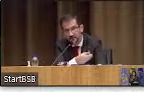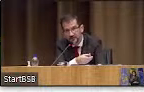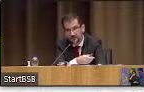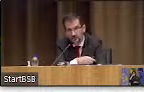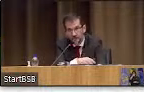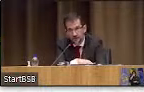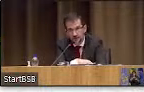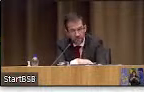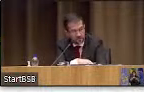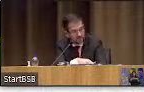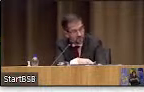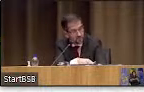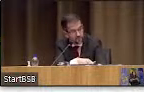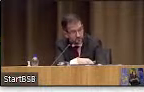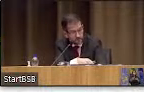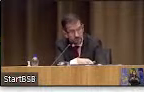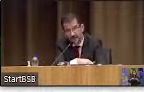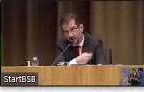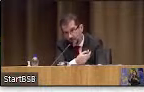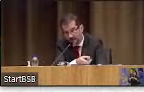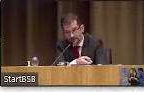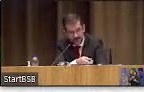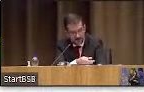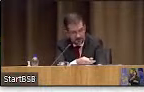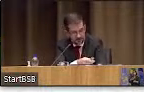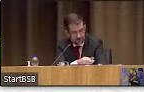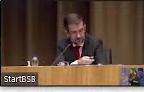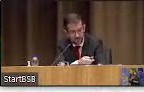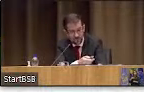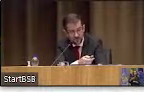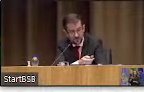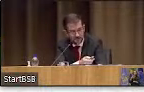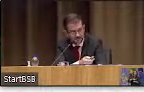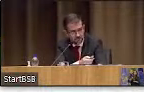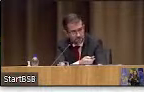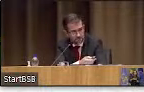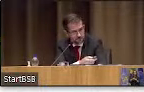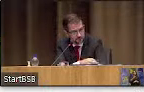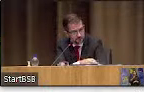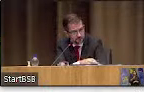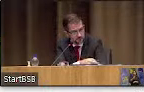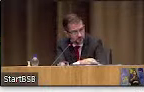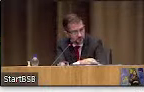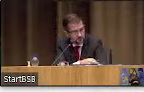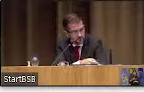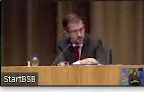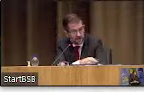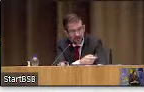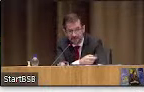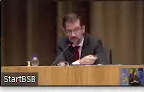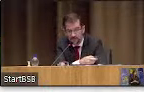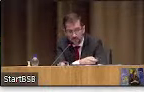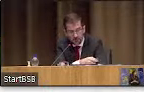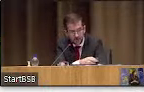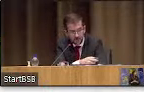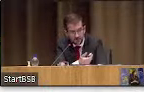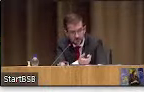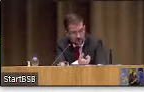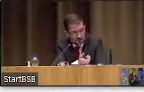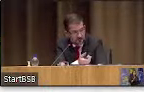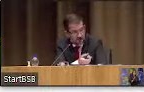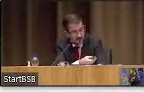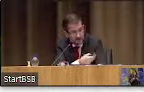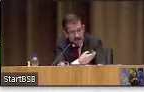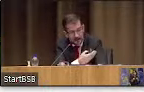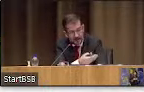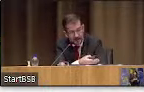they were dropping, and they came back on 2021 and even more in 2022. The same